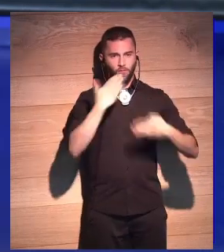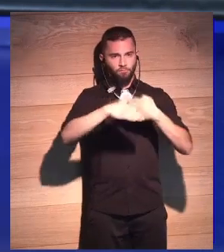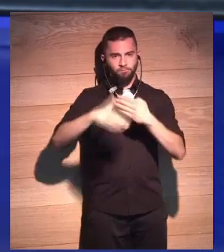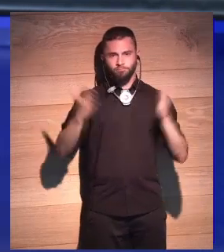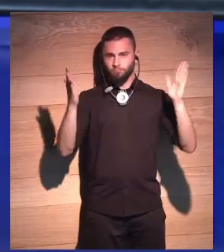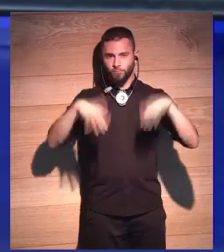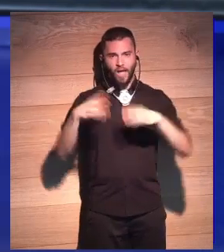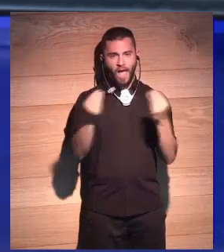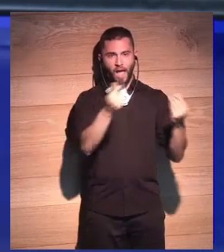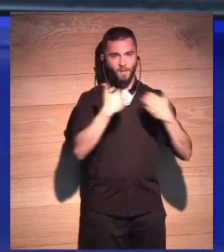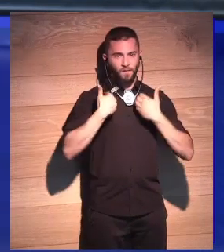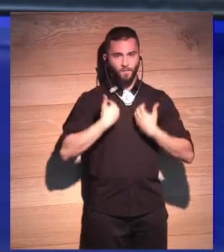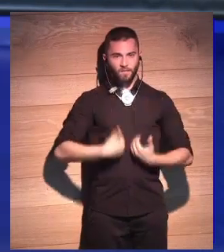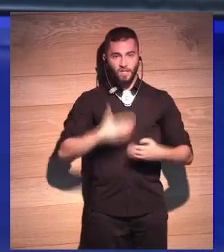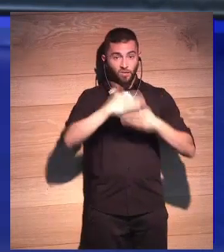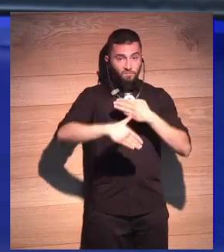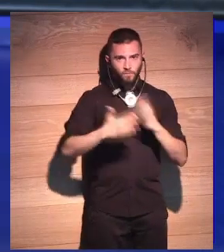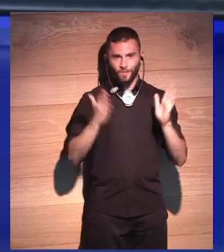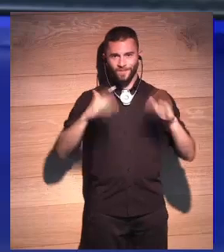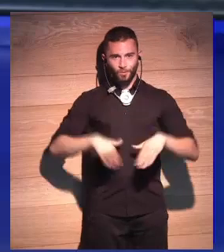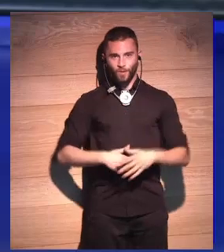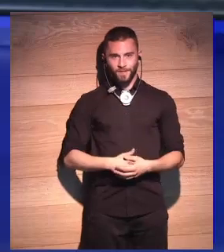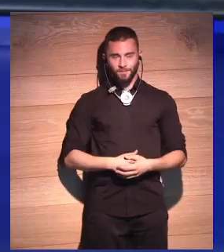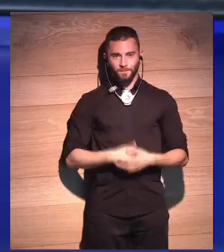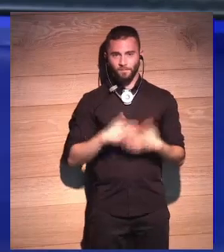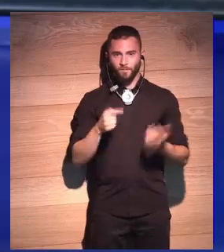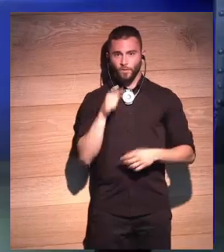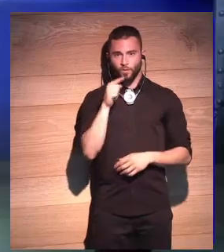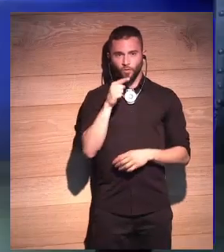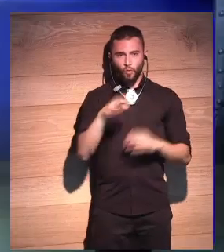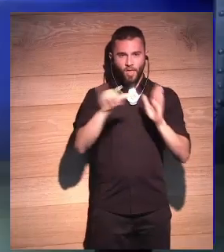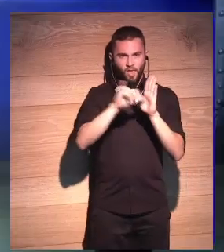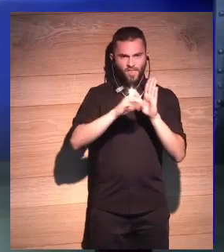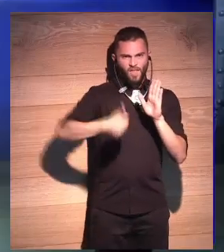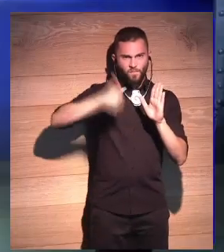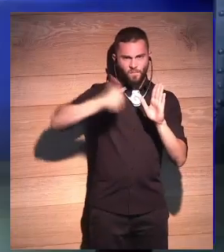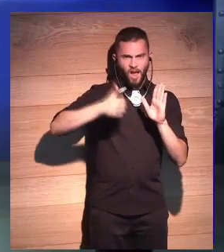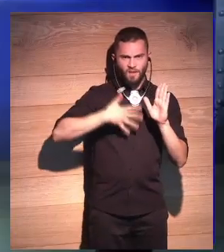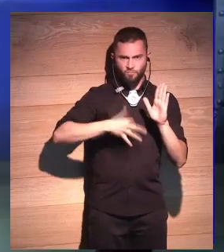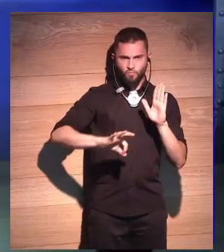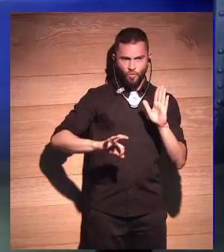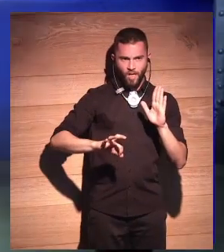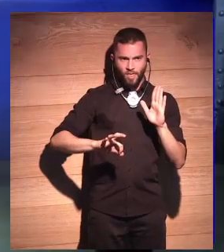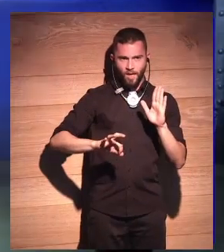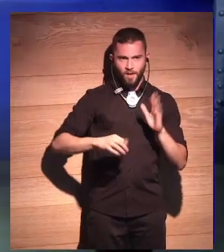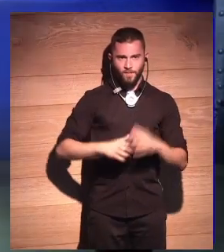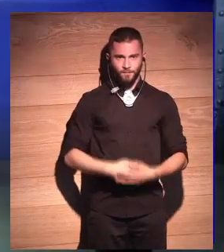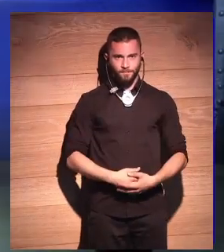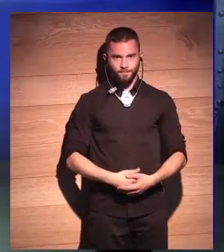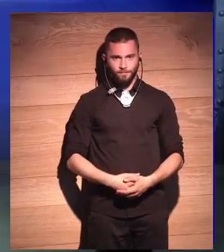or the physical thing. You can get a lot closer to whatever you want.